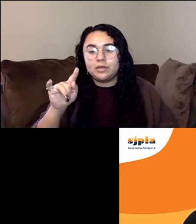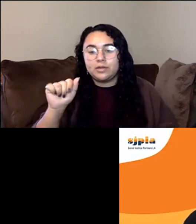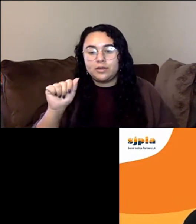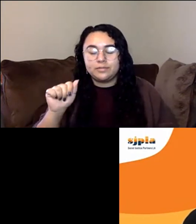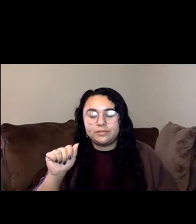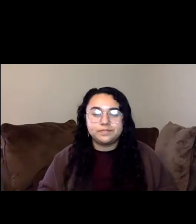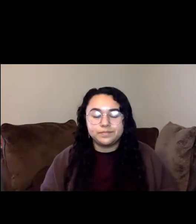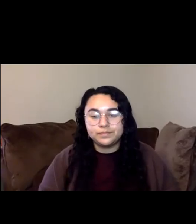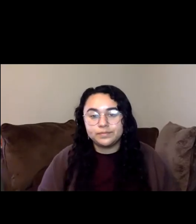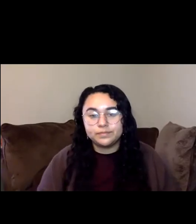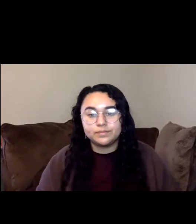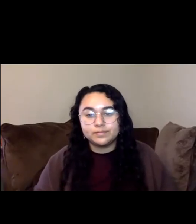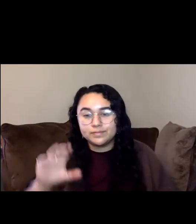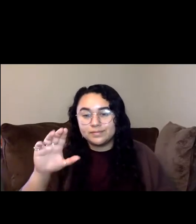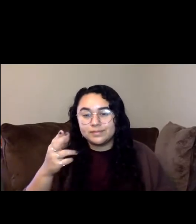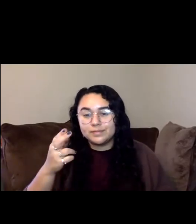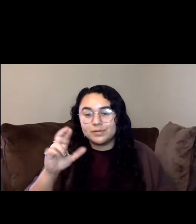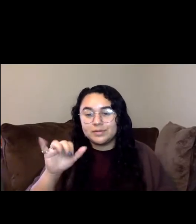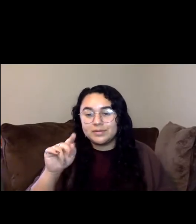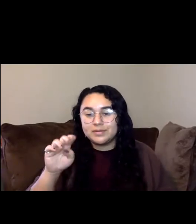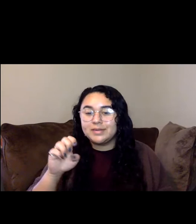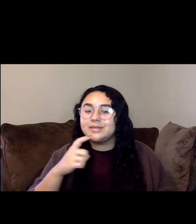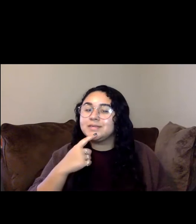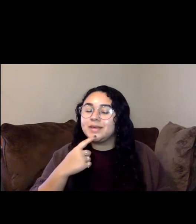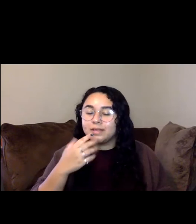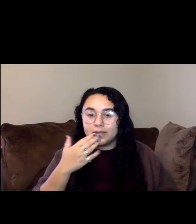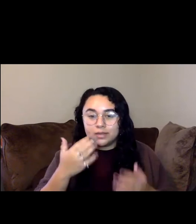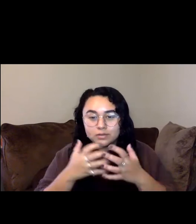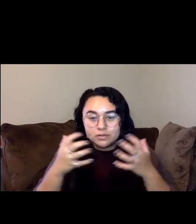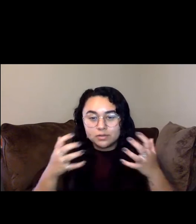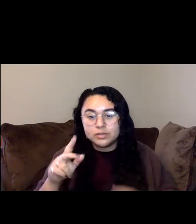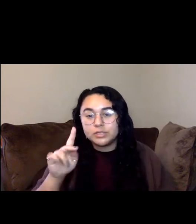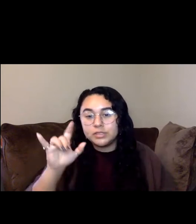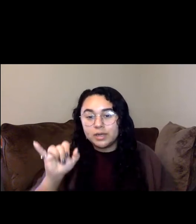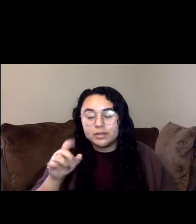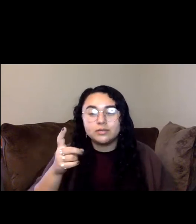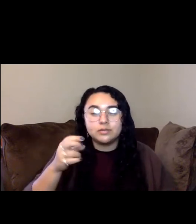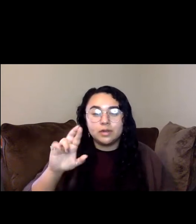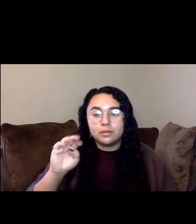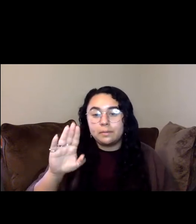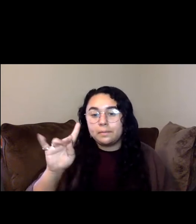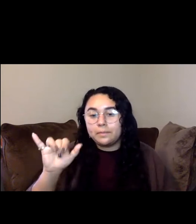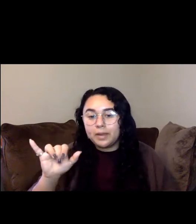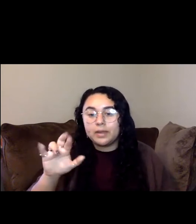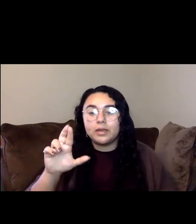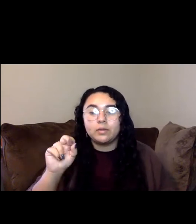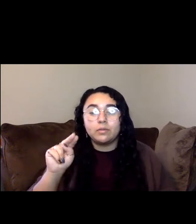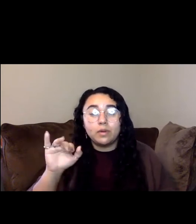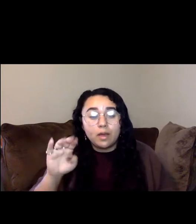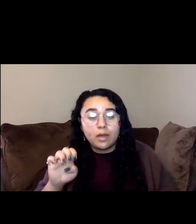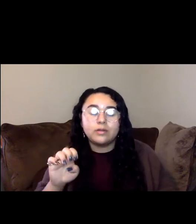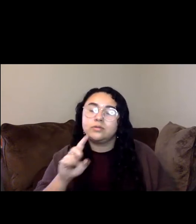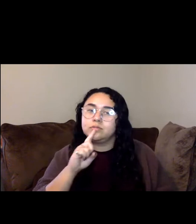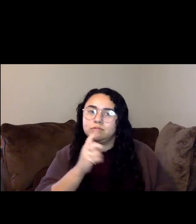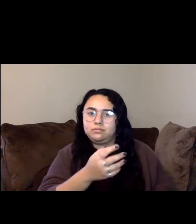All right. Thank you so much, Kelly, Dr. Becky, Ronnie. I have been so inspired by your leadership,